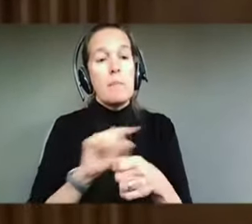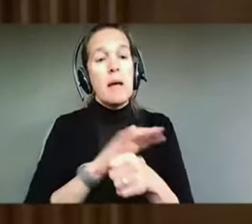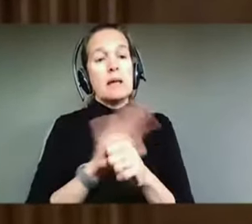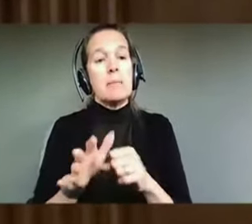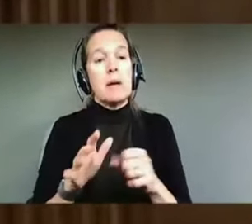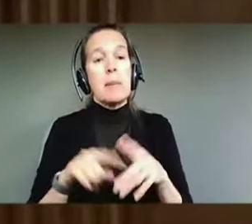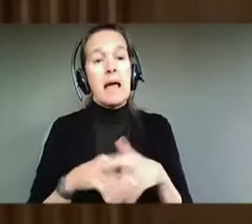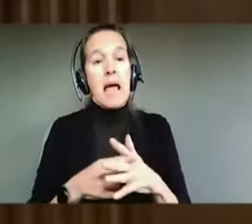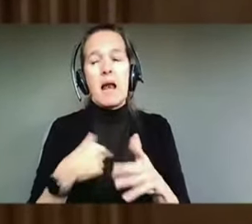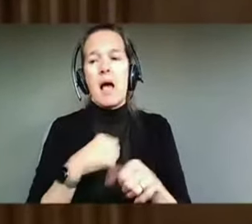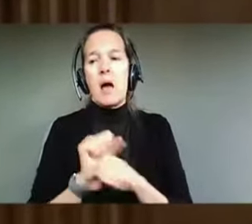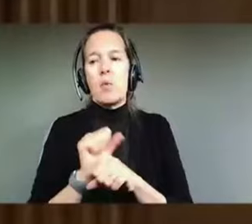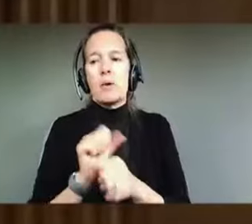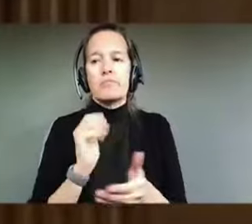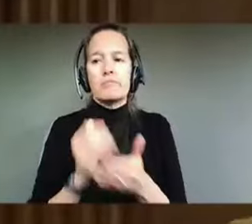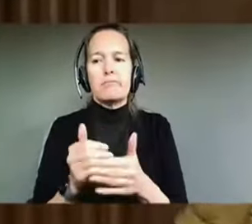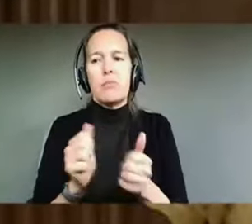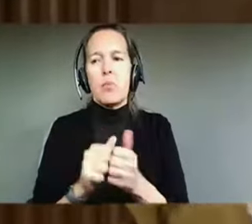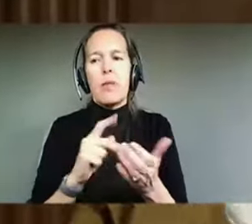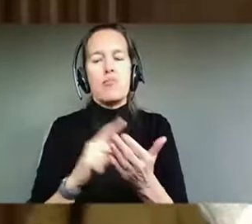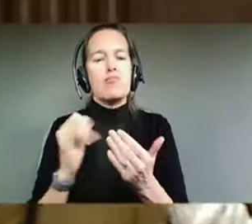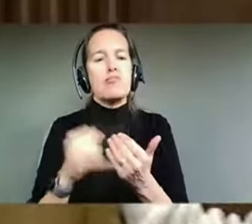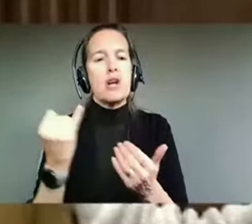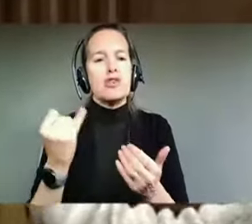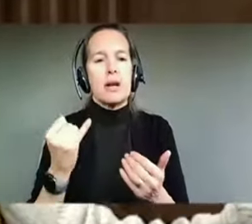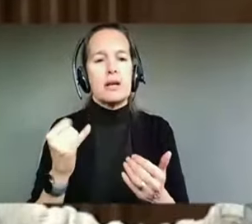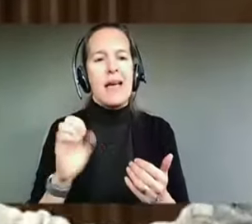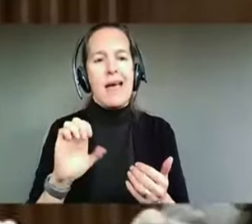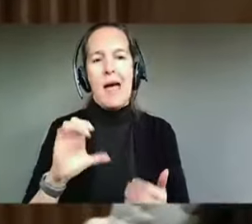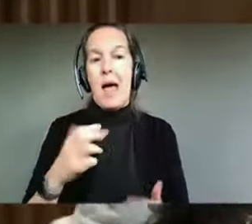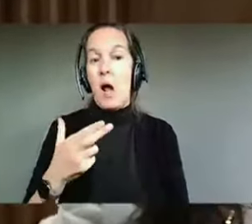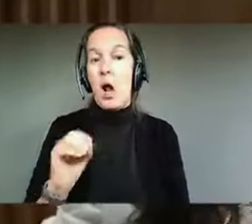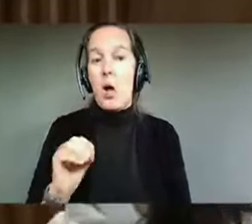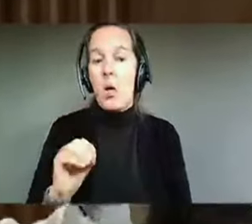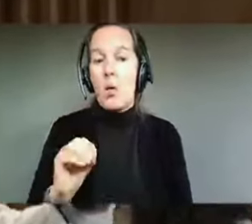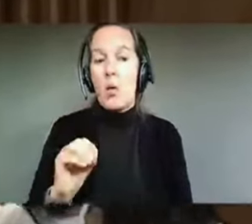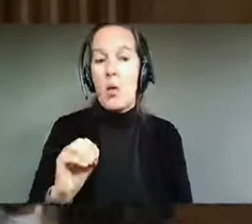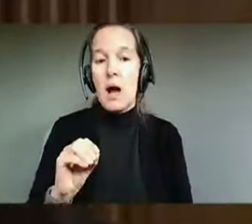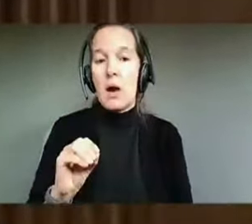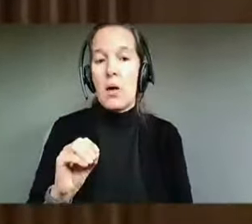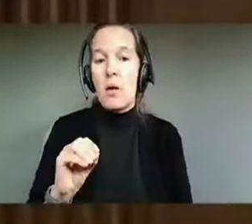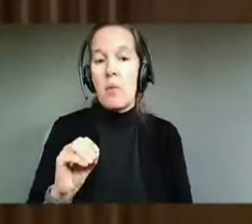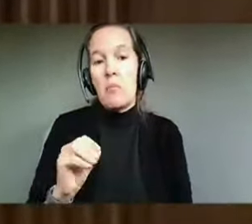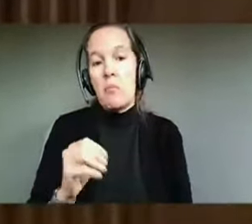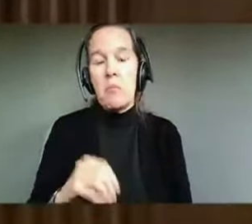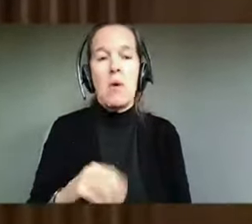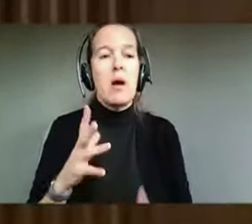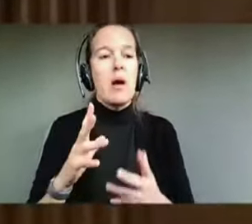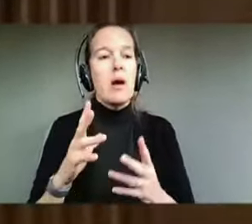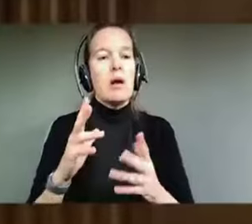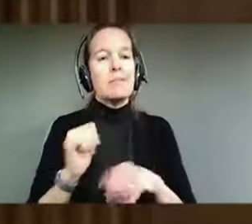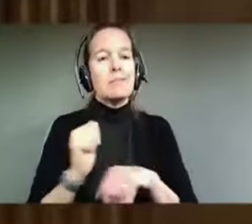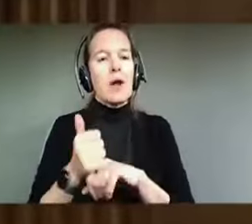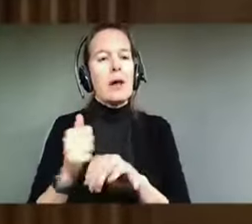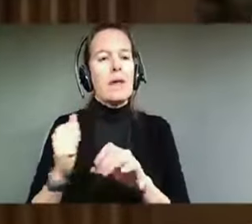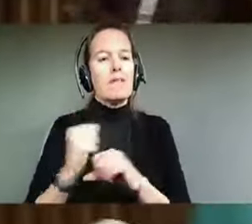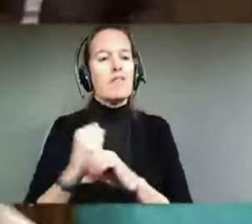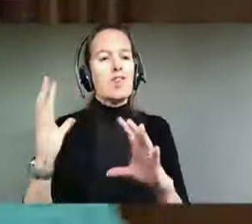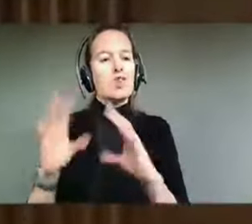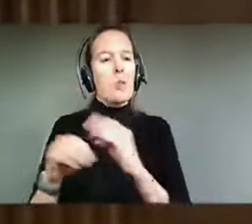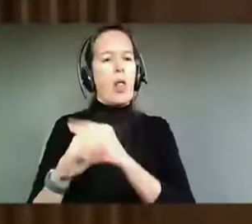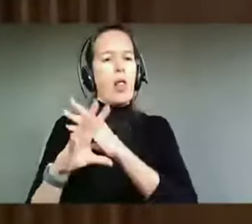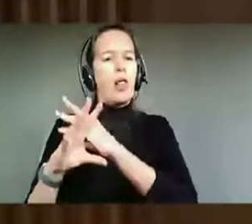ECHO, leader of the ECHO model, an innovative method of creating virtual communities of practice to help